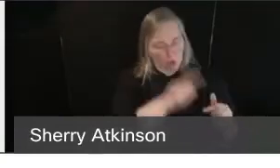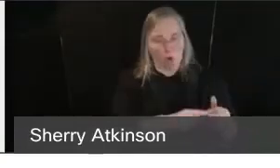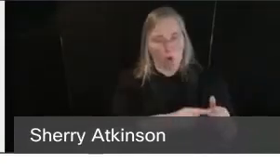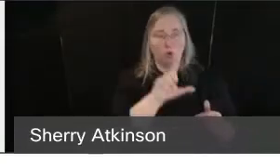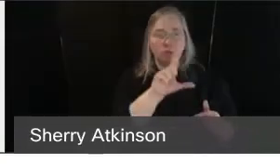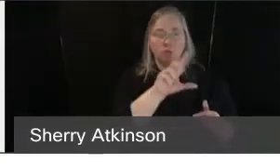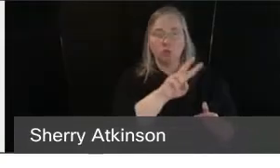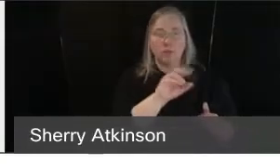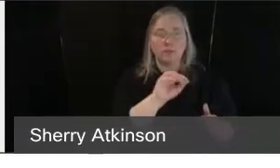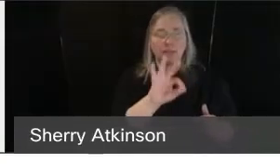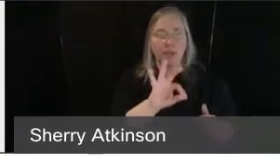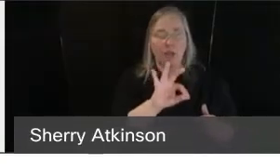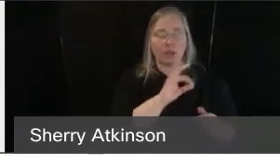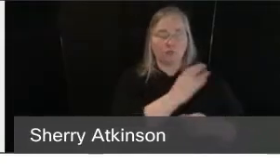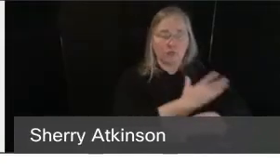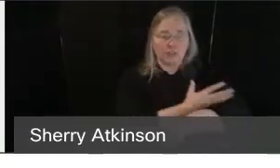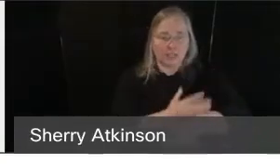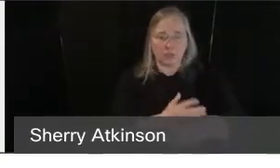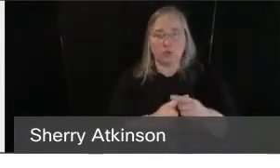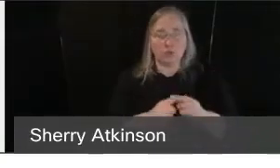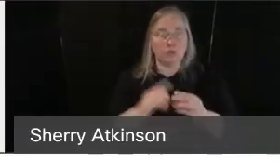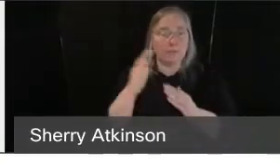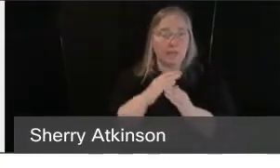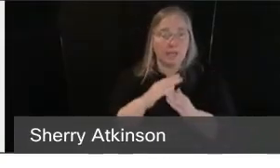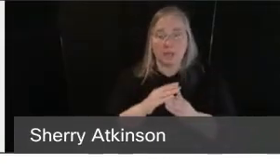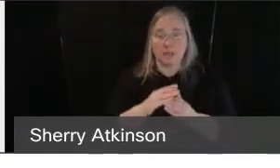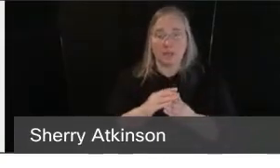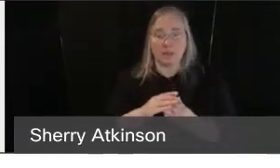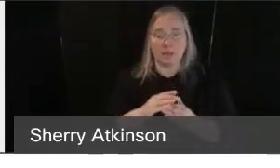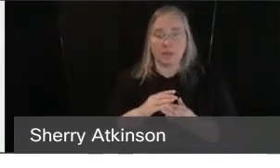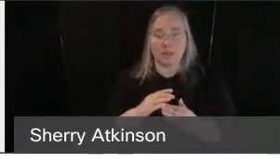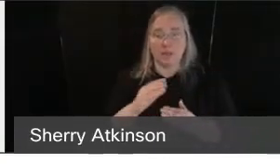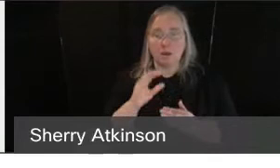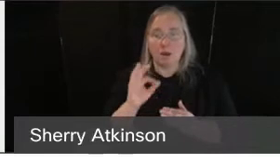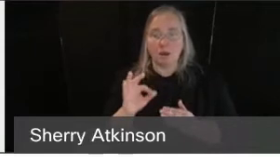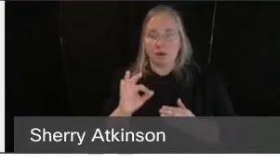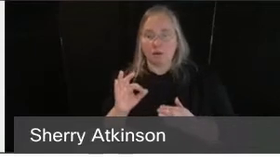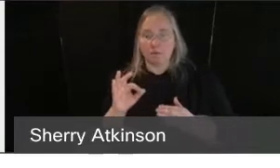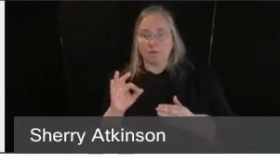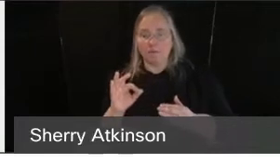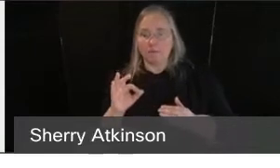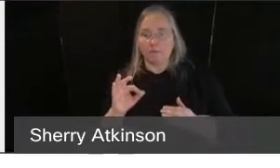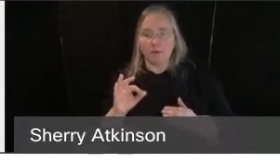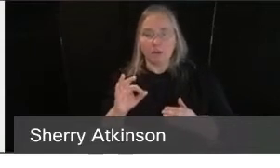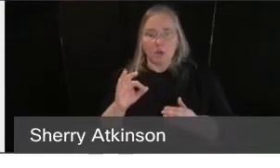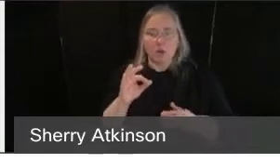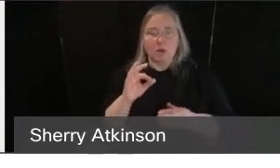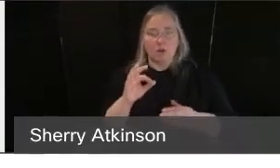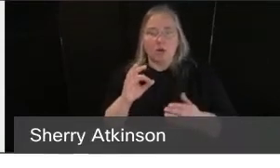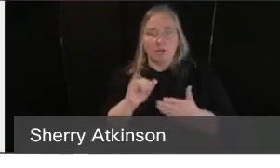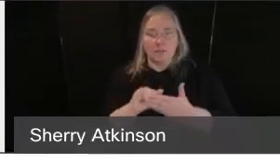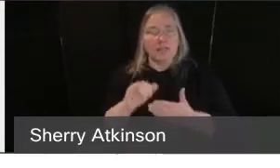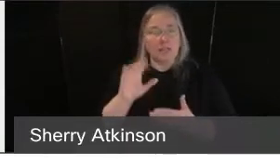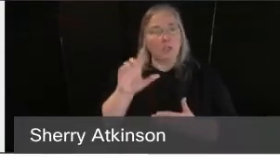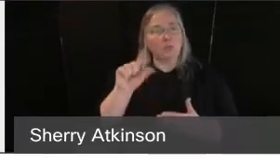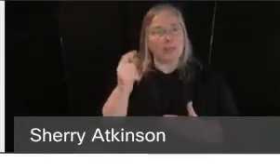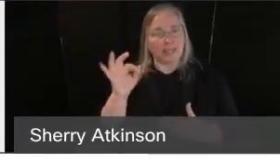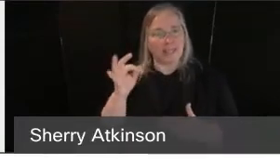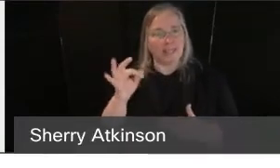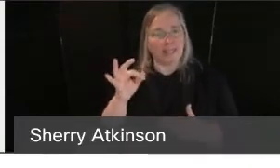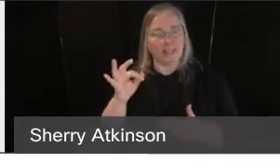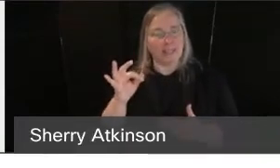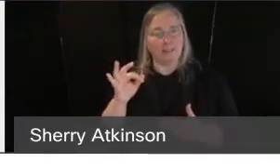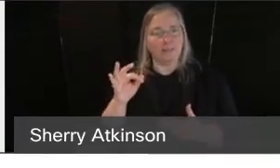COVID recession. Howard County is the fastest growing county. It was the fastest growing county in